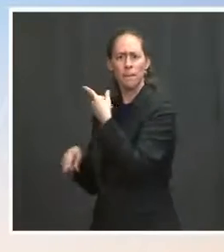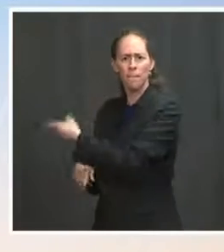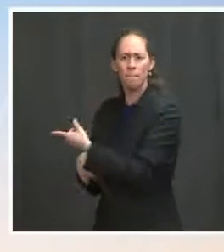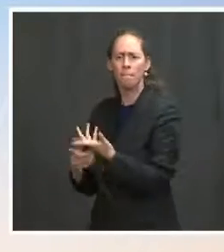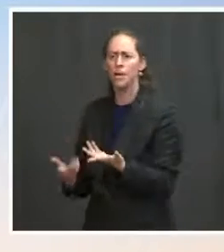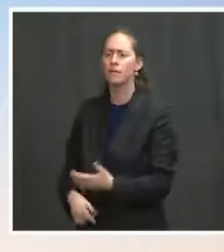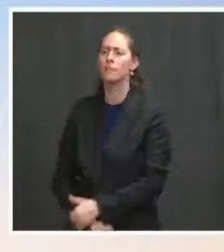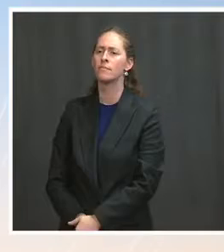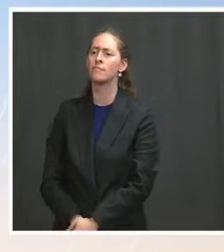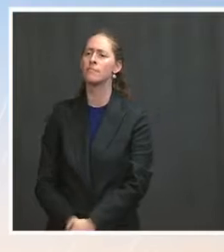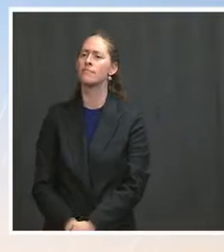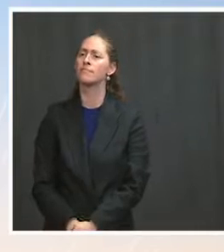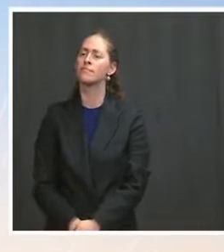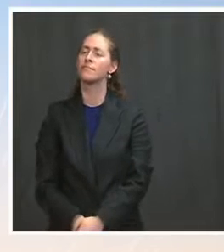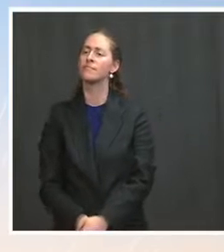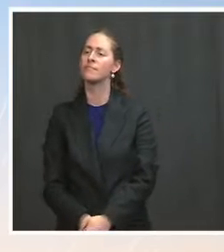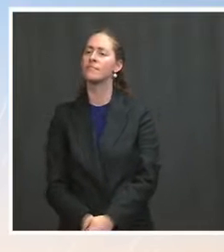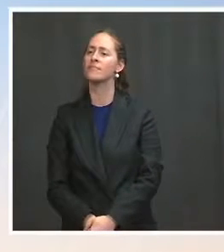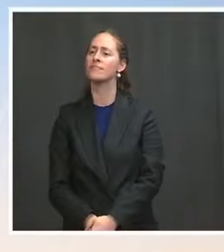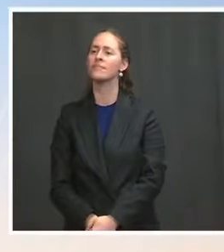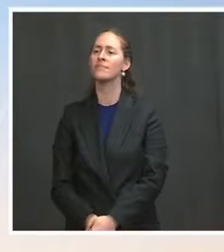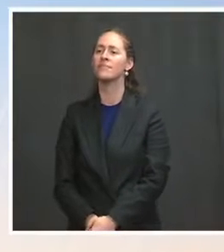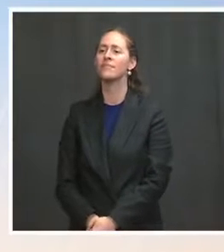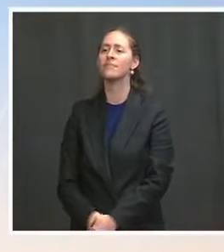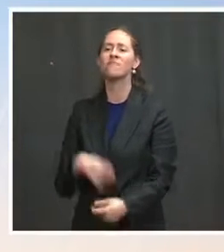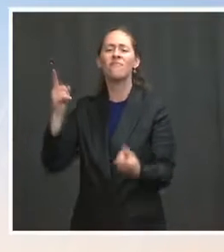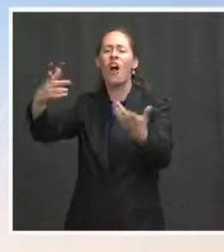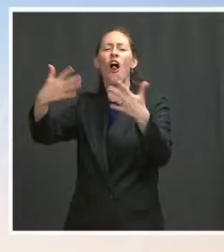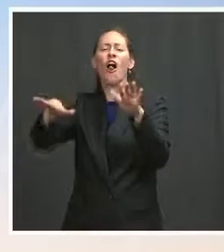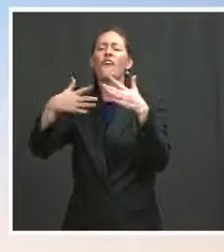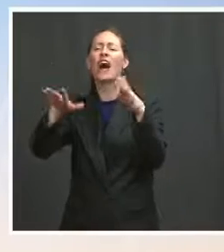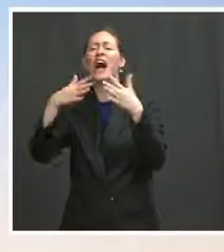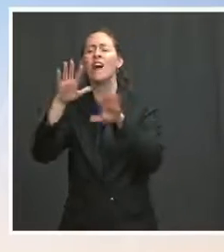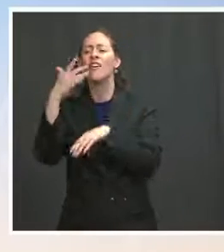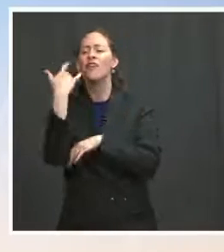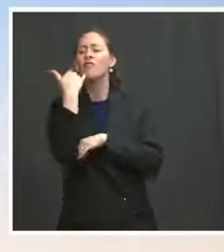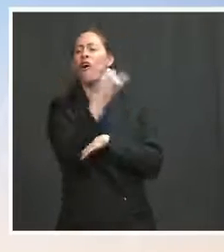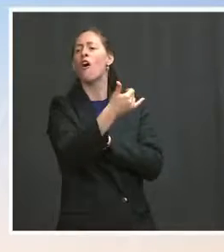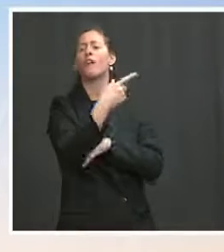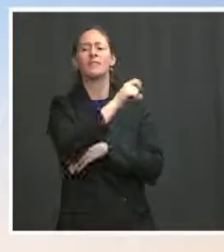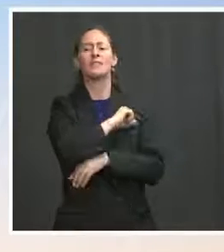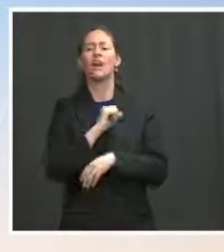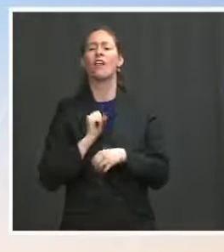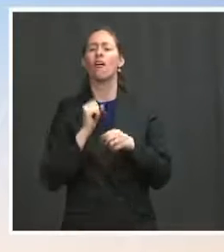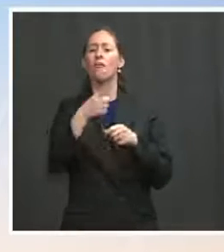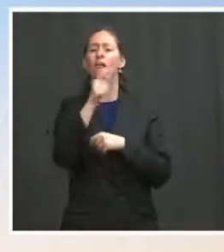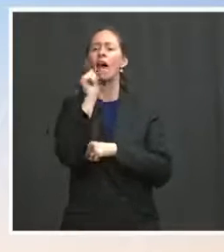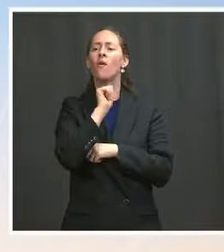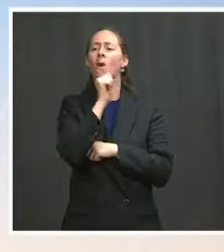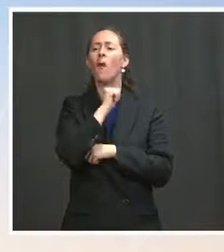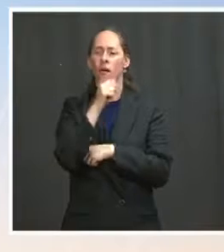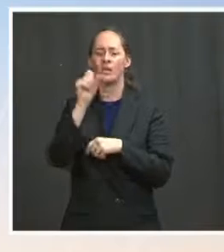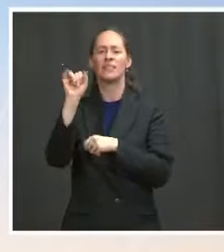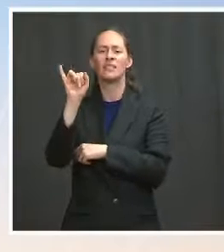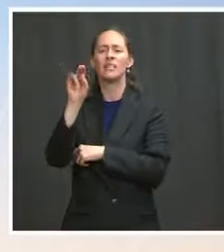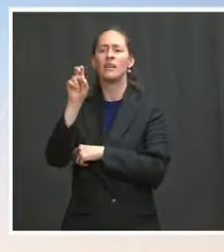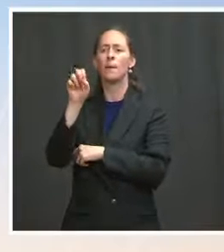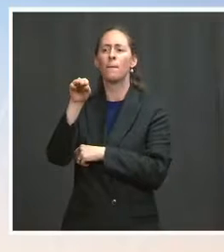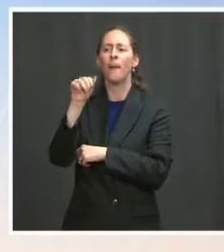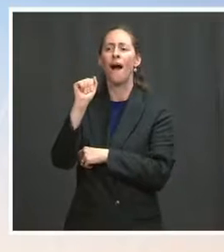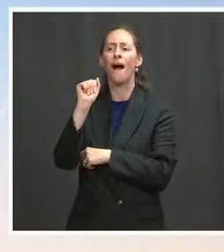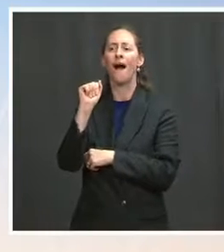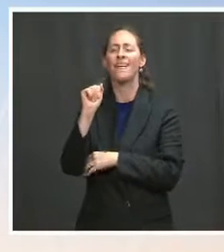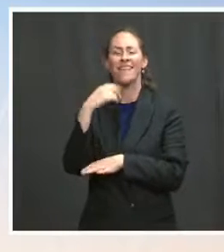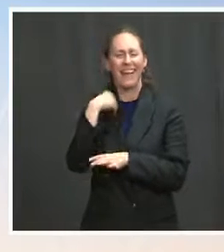evidenced by the fact that he had a conversation with Senator Sinema. Ugh, it's a Friday. It's a hard one.